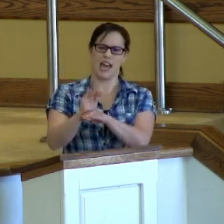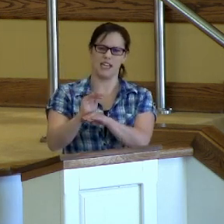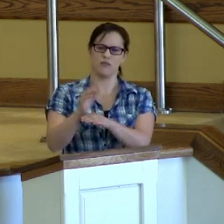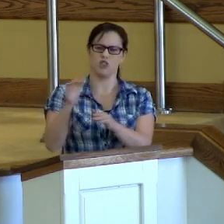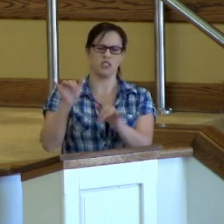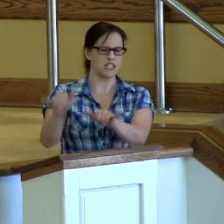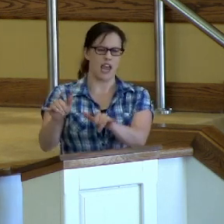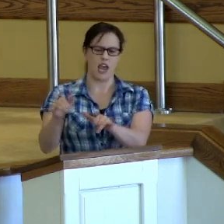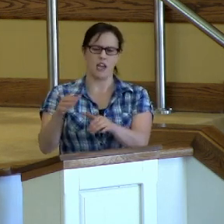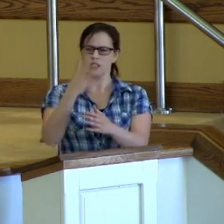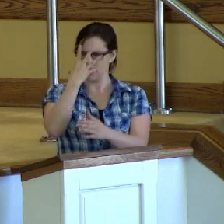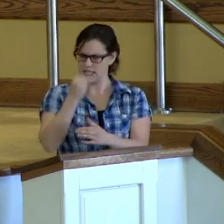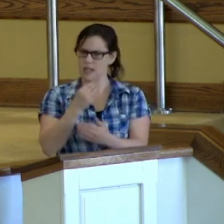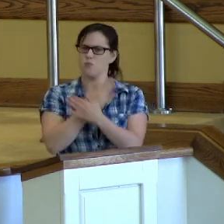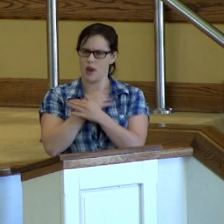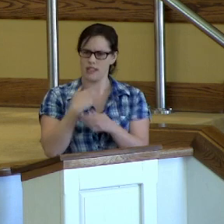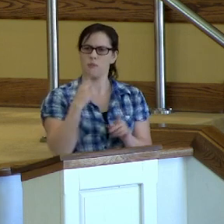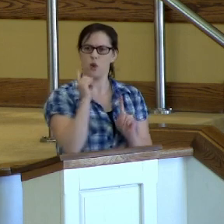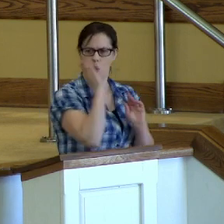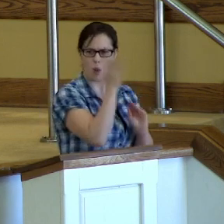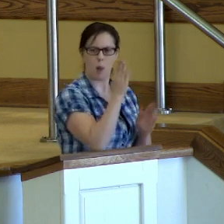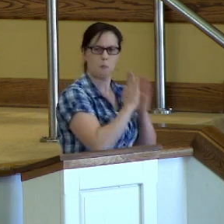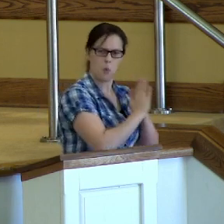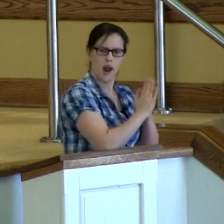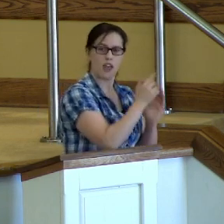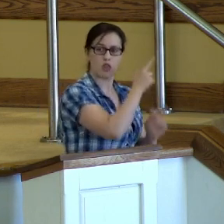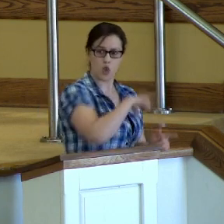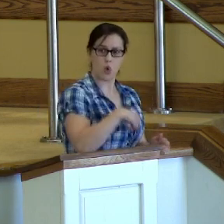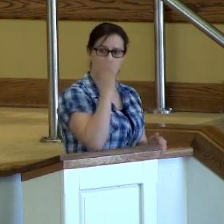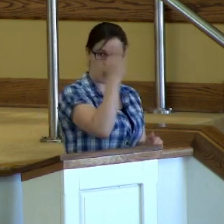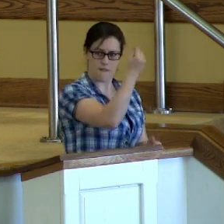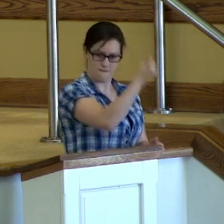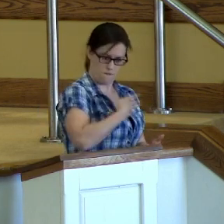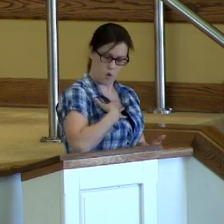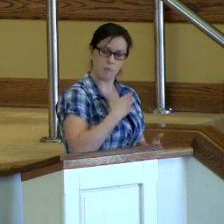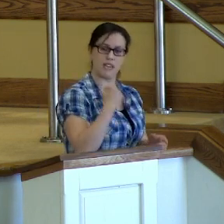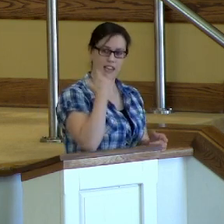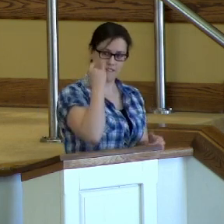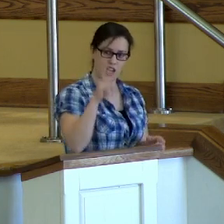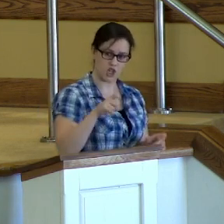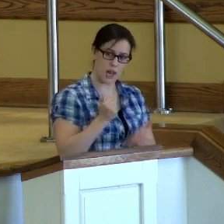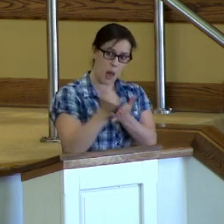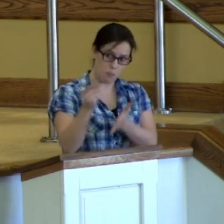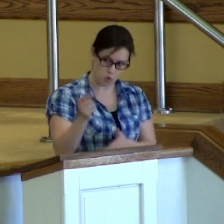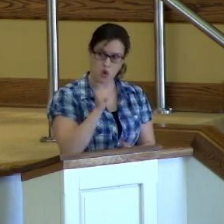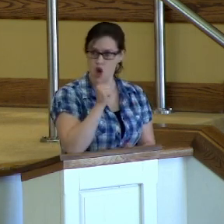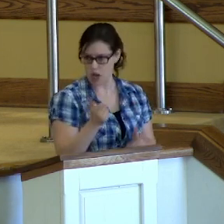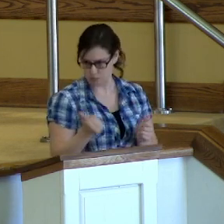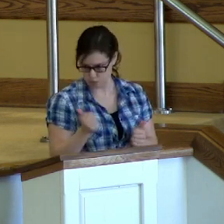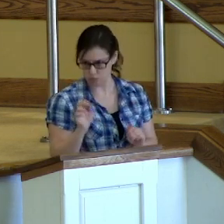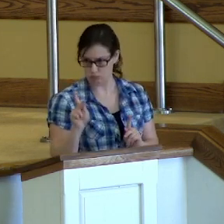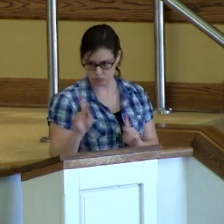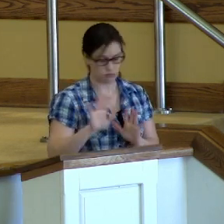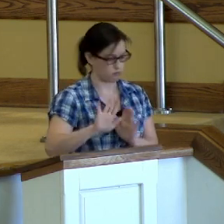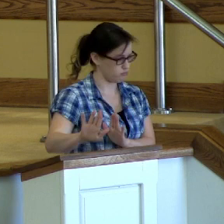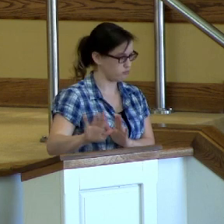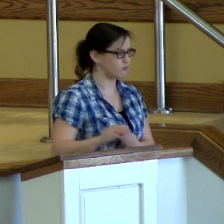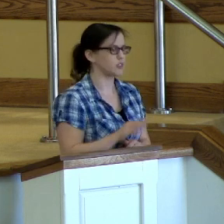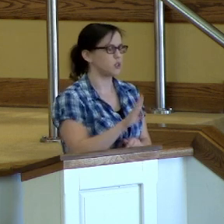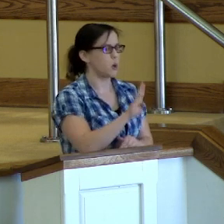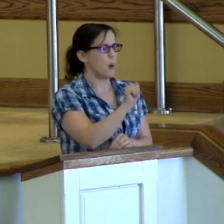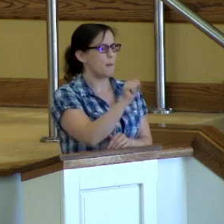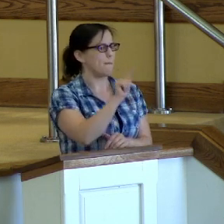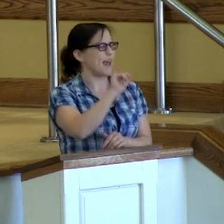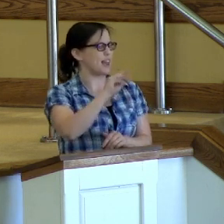as the Lord shall speak unto me. And the princes of Moab abode with Balaam. Now, if we look at this, Balaam is not